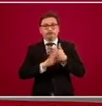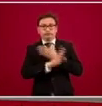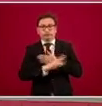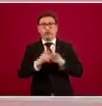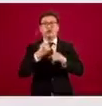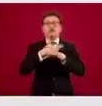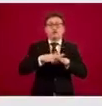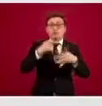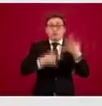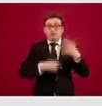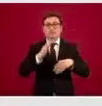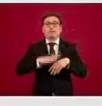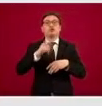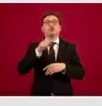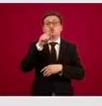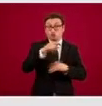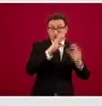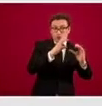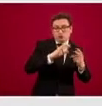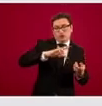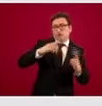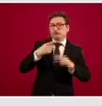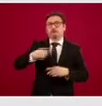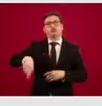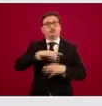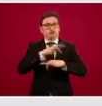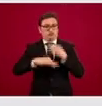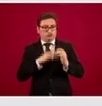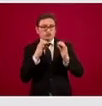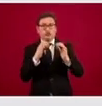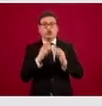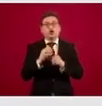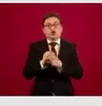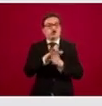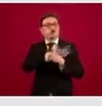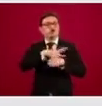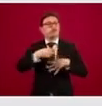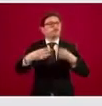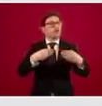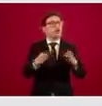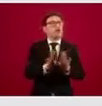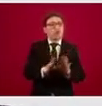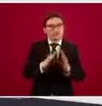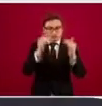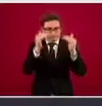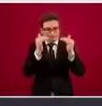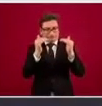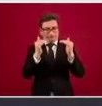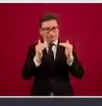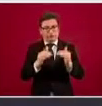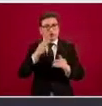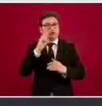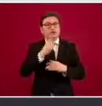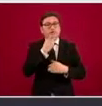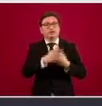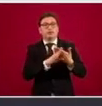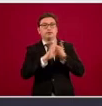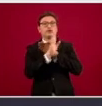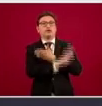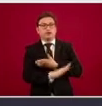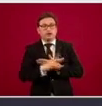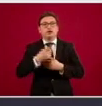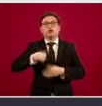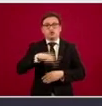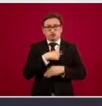health emergency measures that you can also access through this website. Some basic points